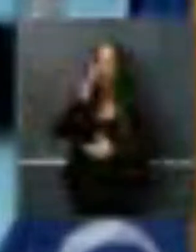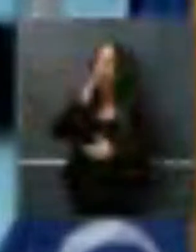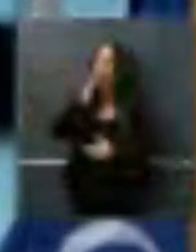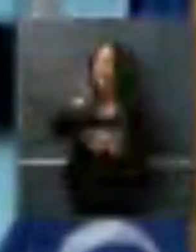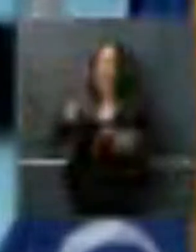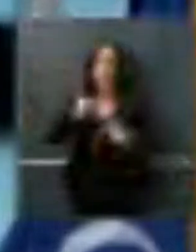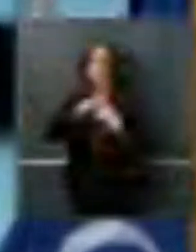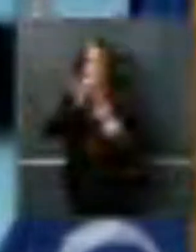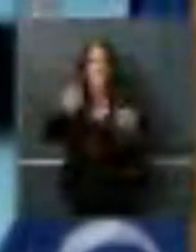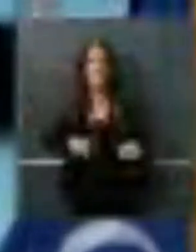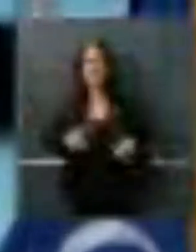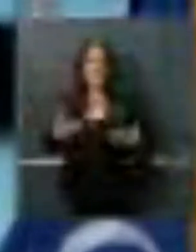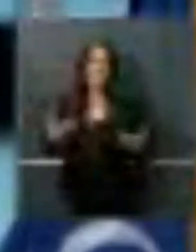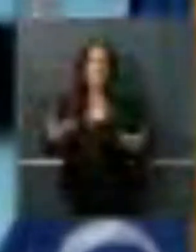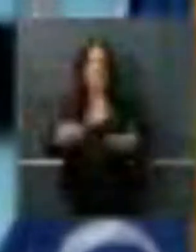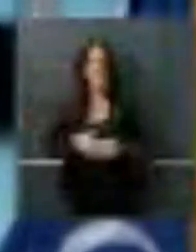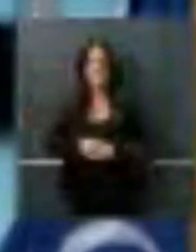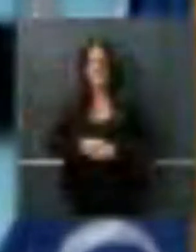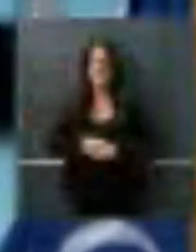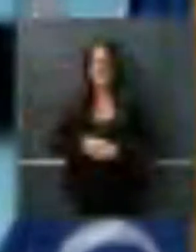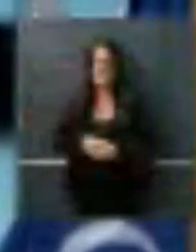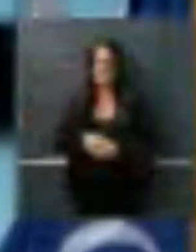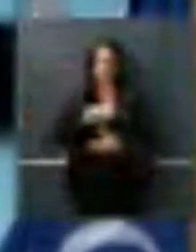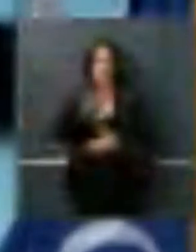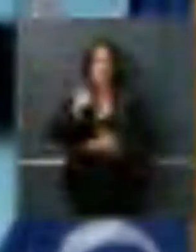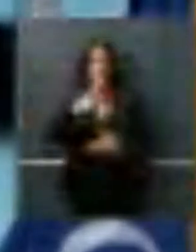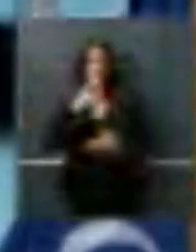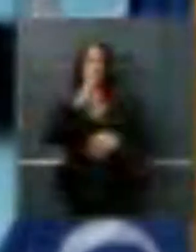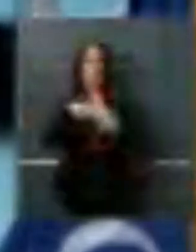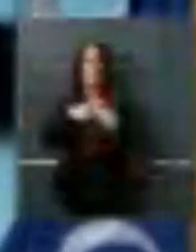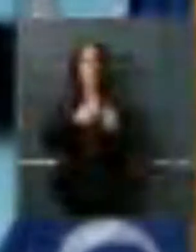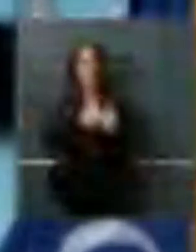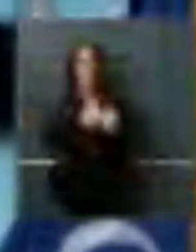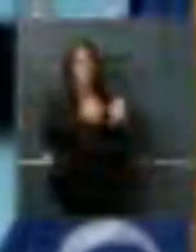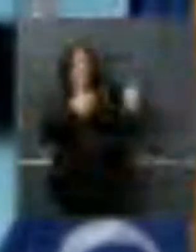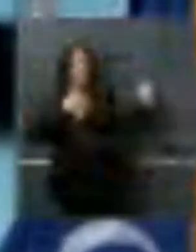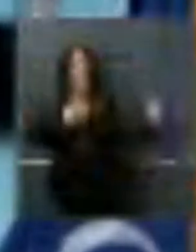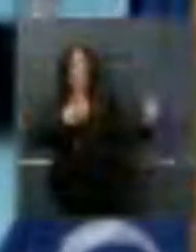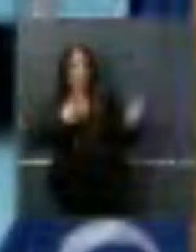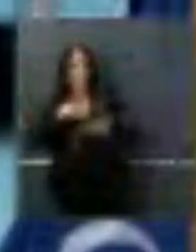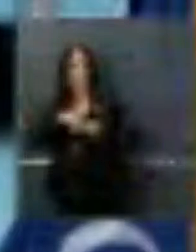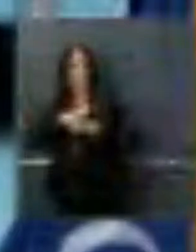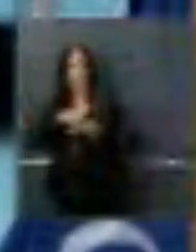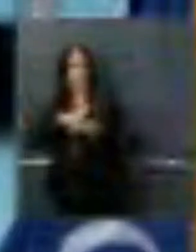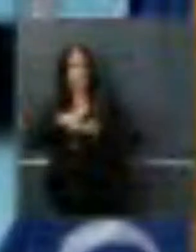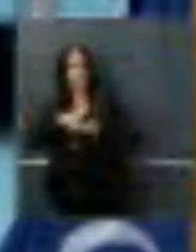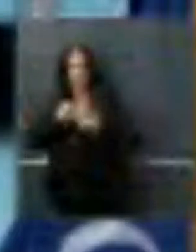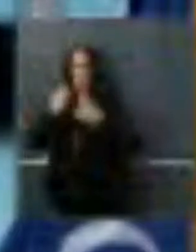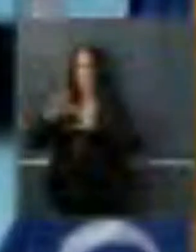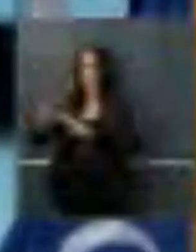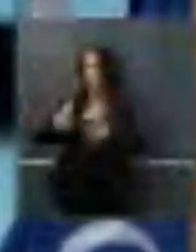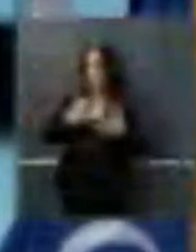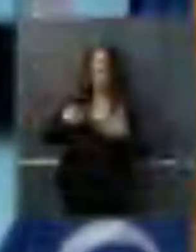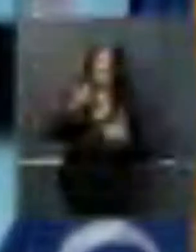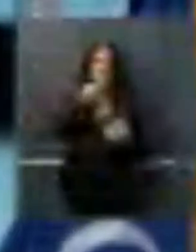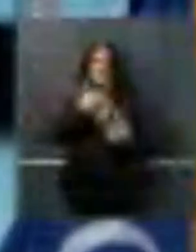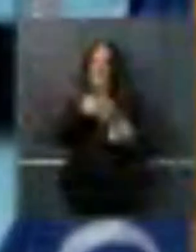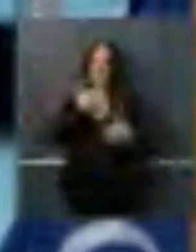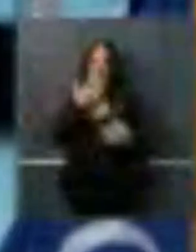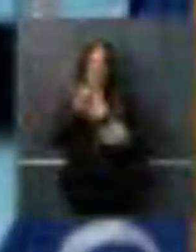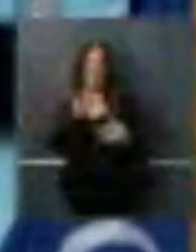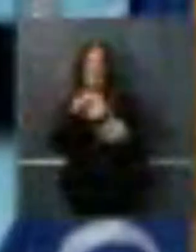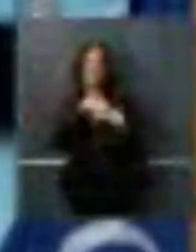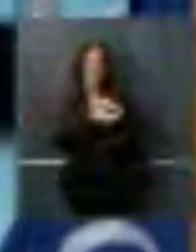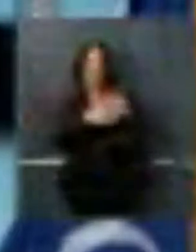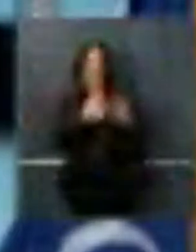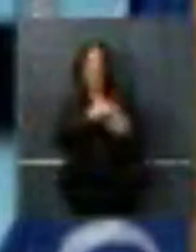question around distance learning and those disparities. It's been highlighted by my wife's work with the superintendent of public education, going out